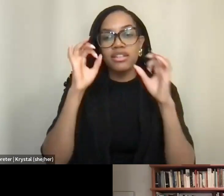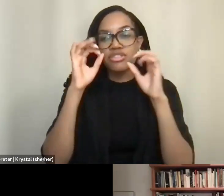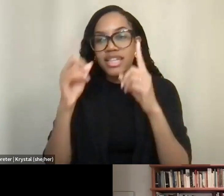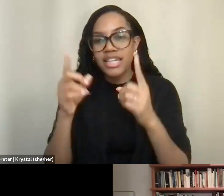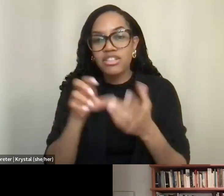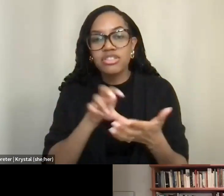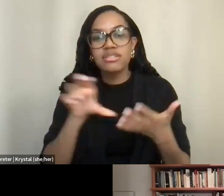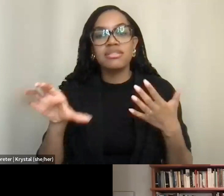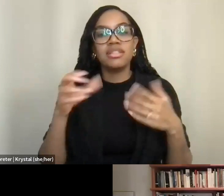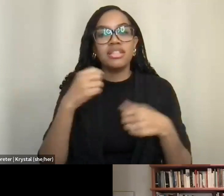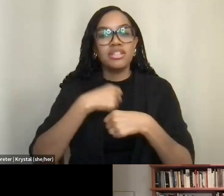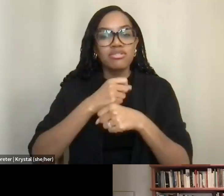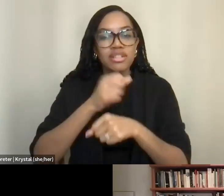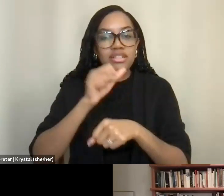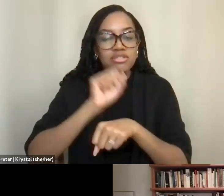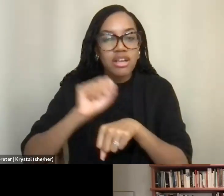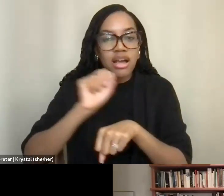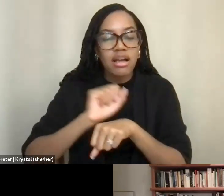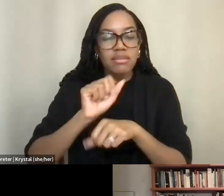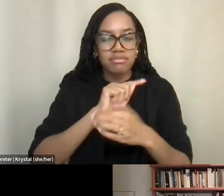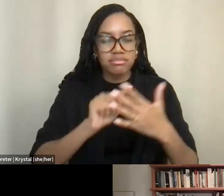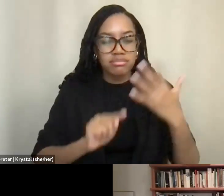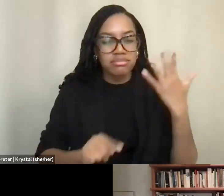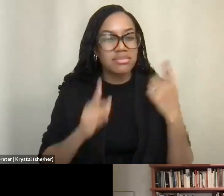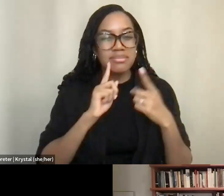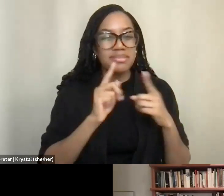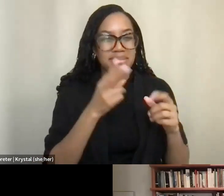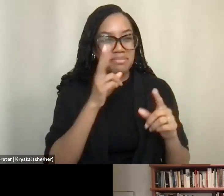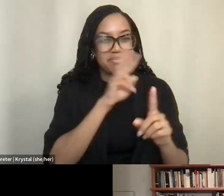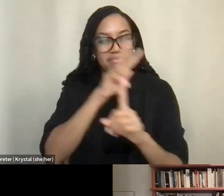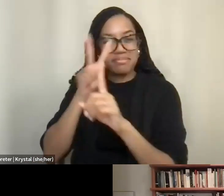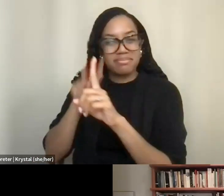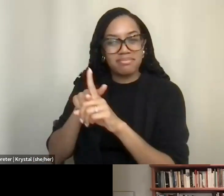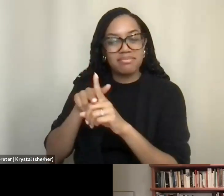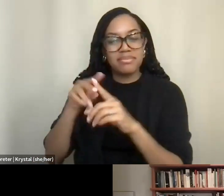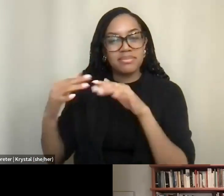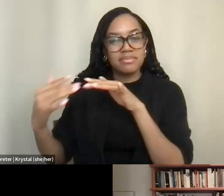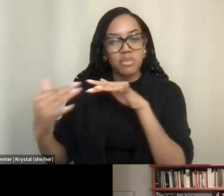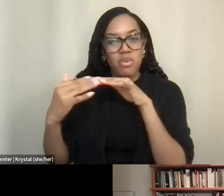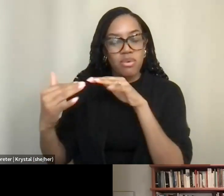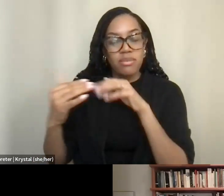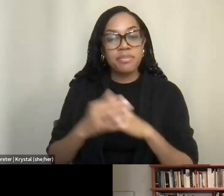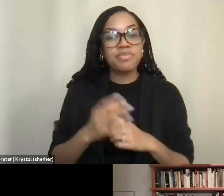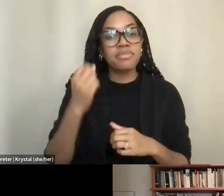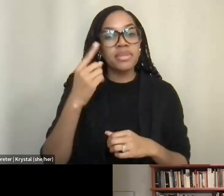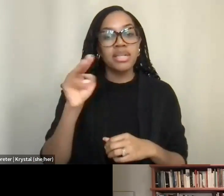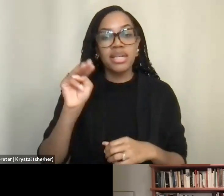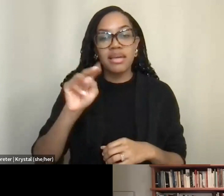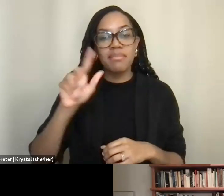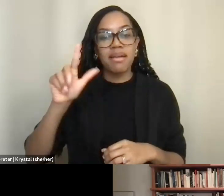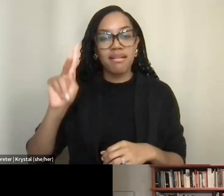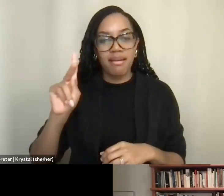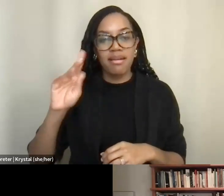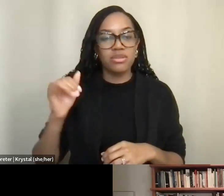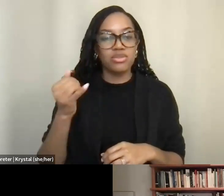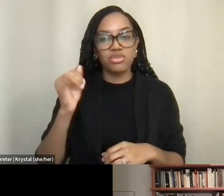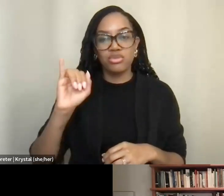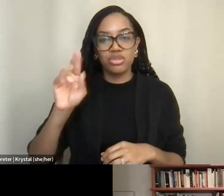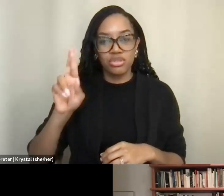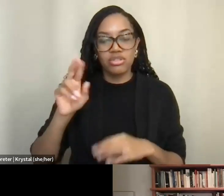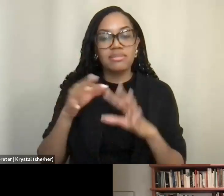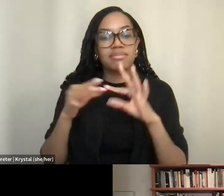much more. And Dr. Martin Luther King Jr. called military spending a demonic, destructive suction